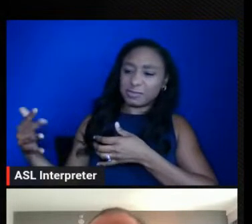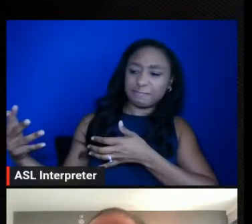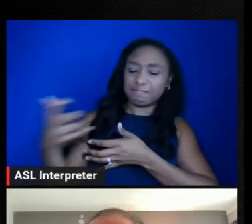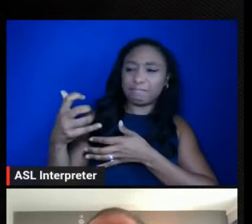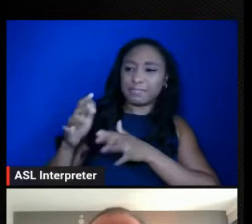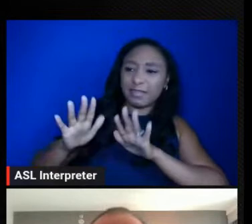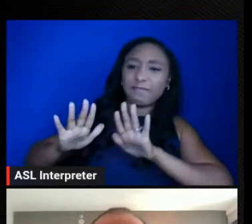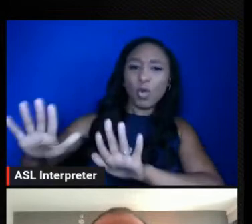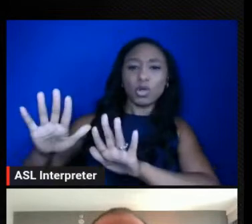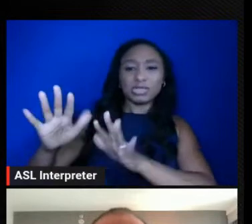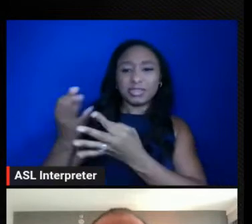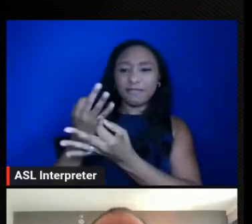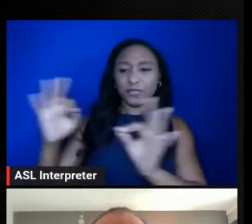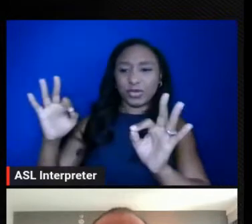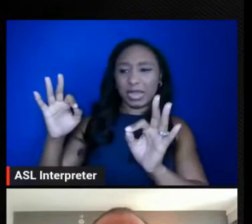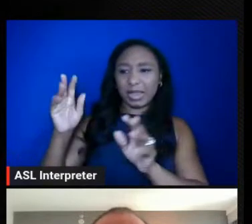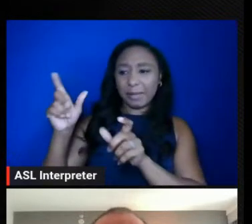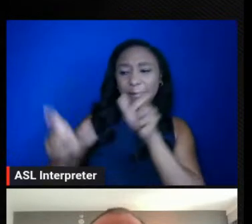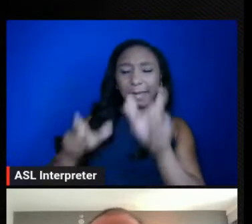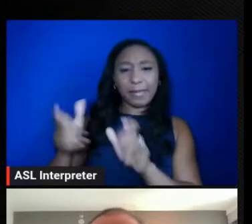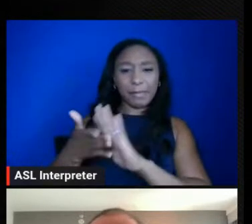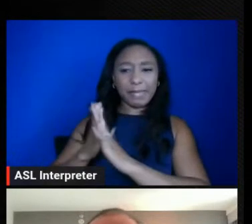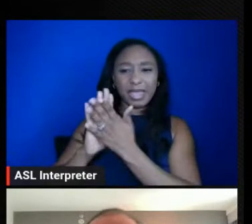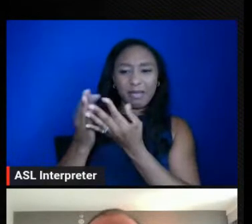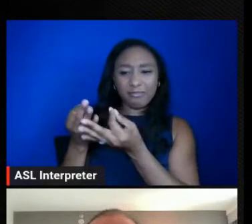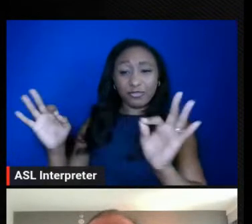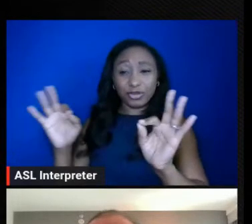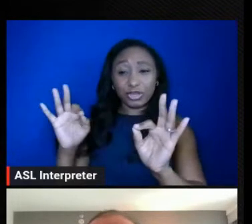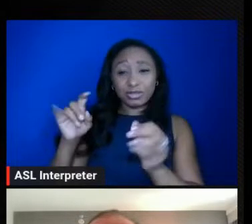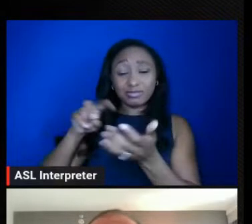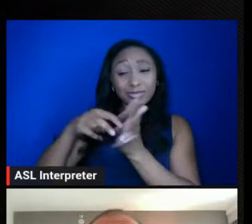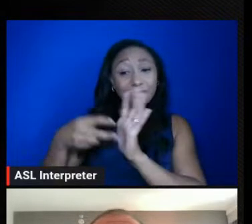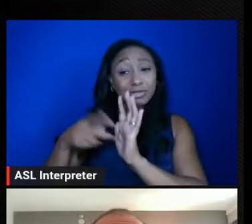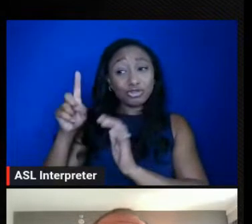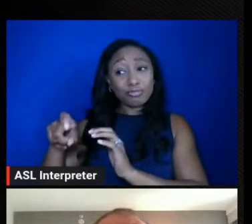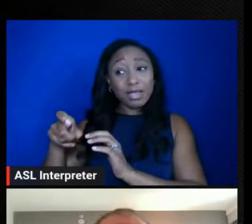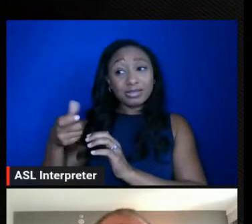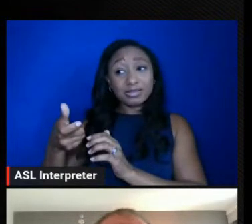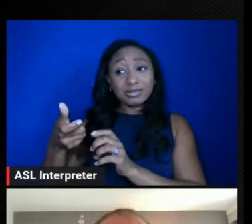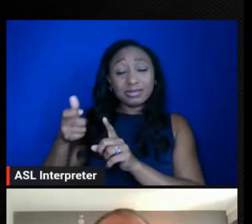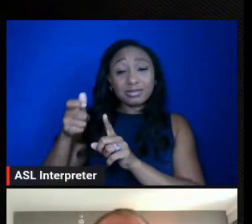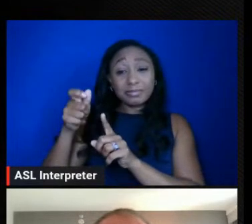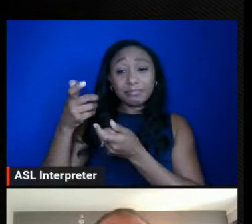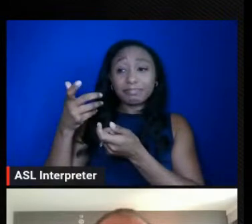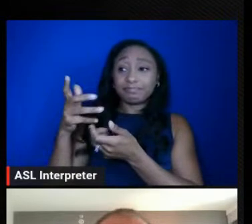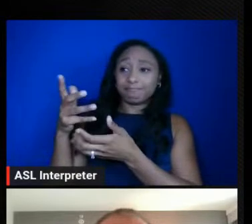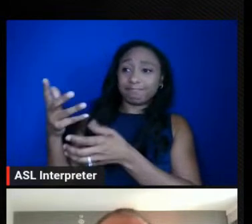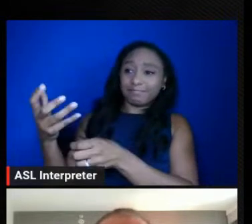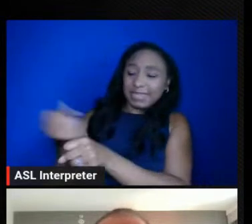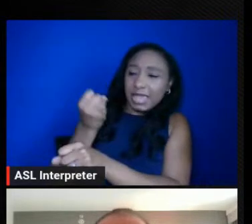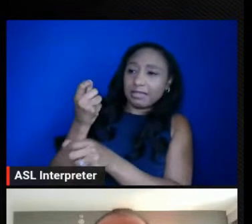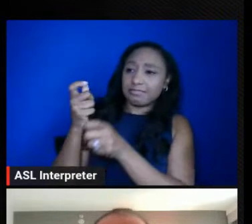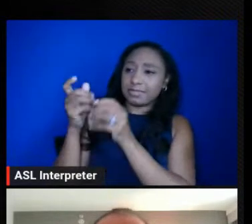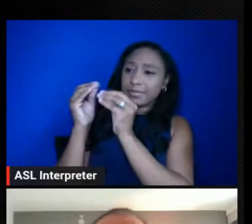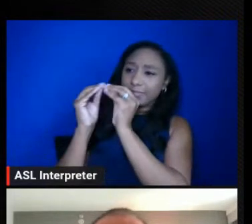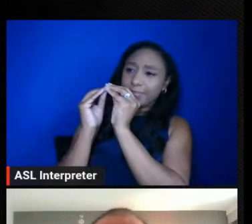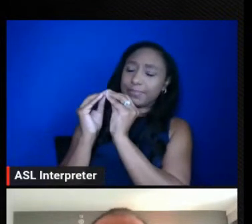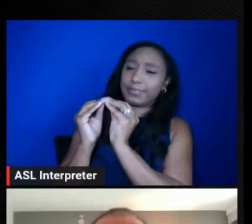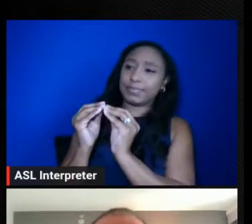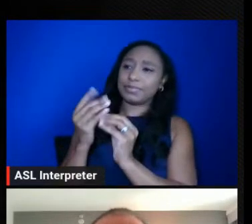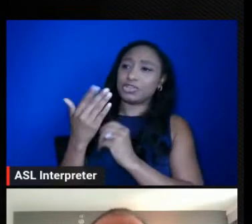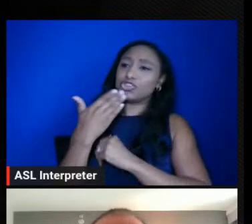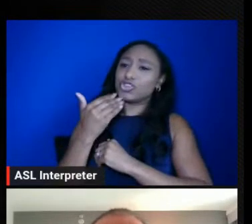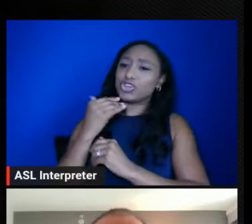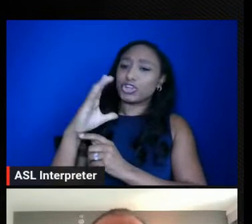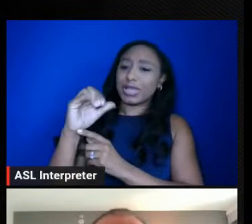to cut their sugarcane and pick their cotton, and they would take almost anyone to do that unpaid